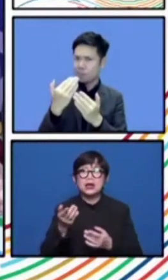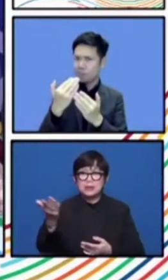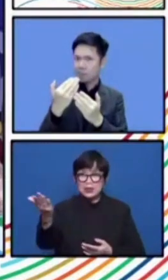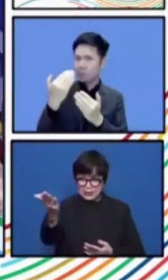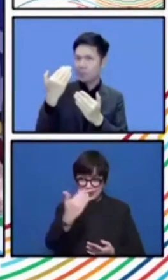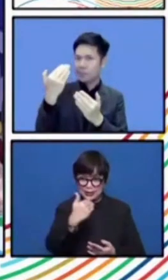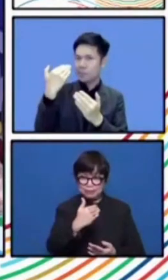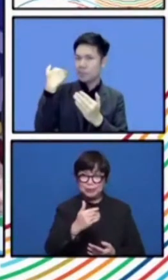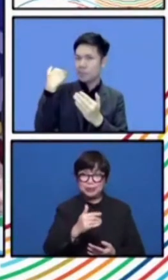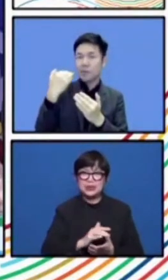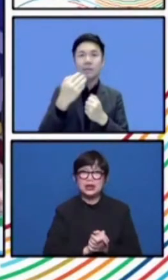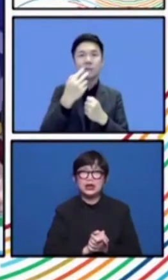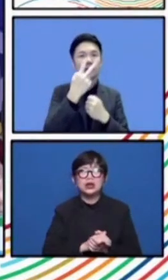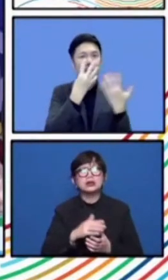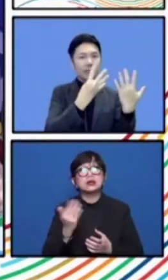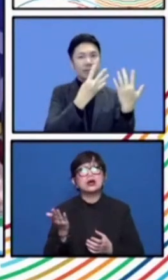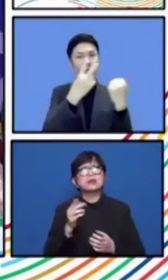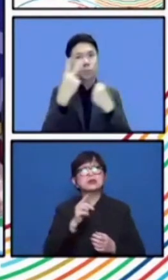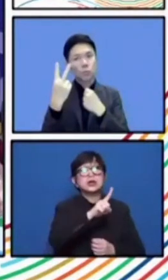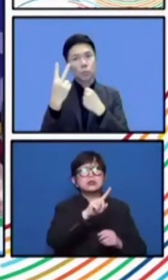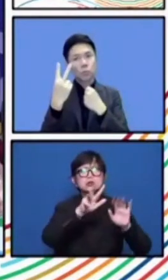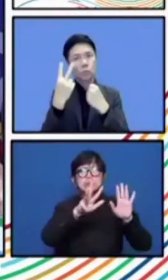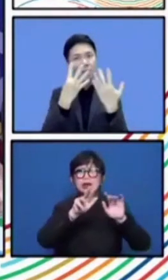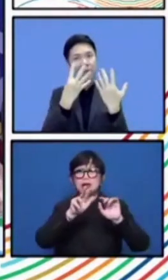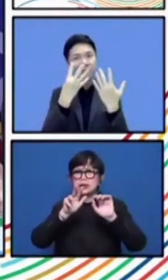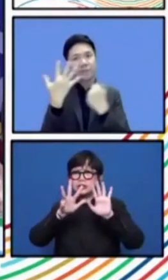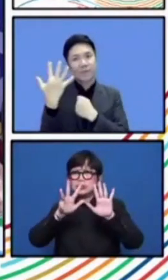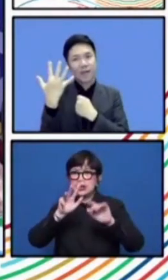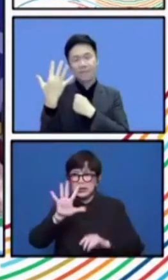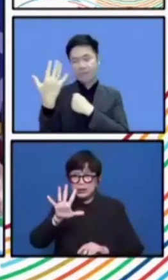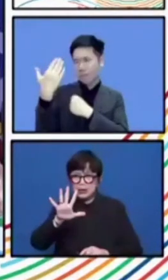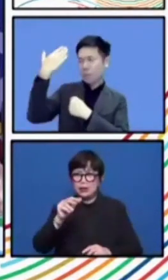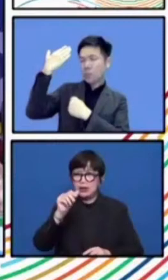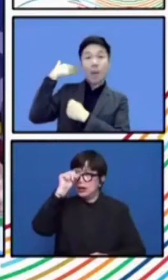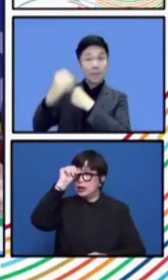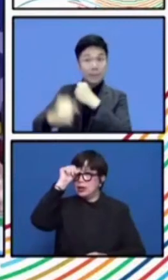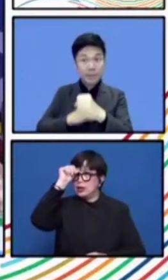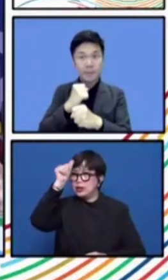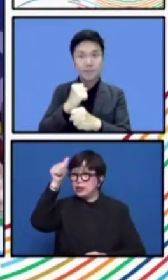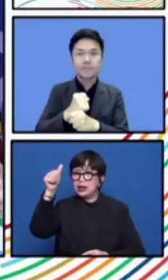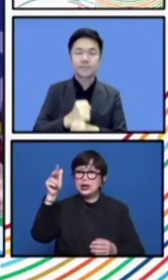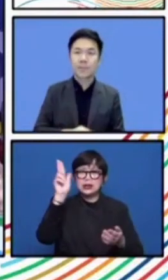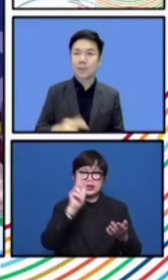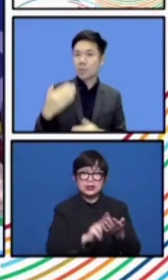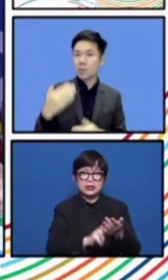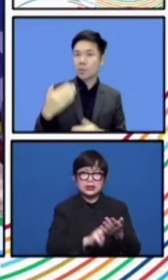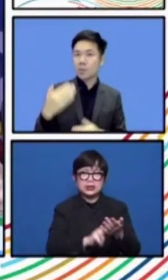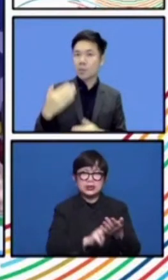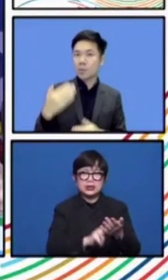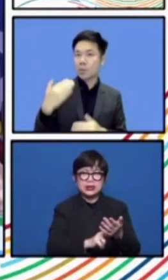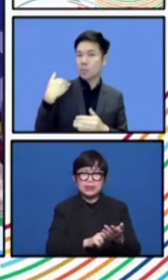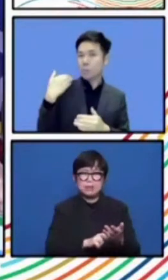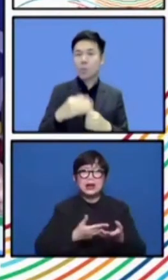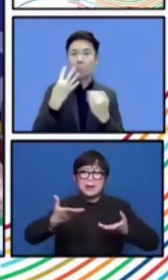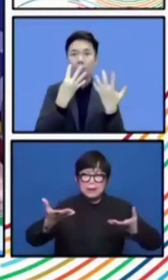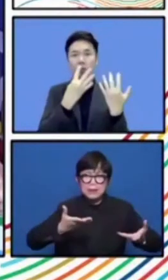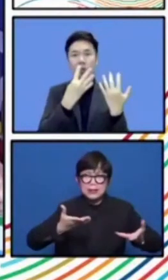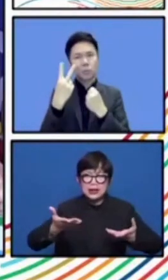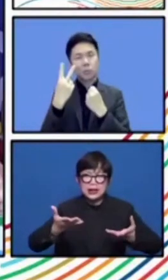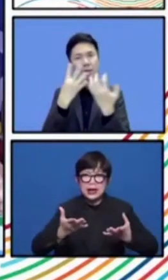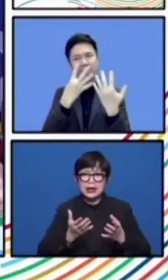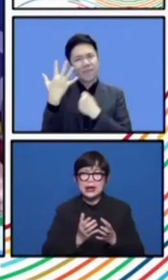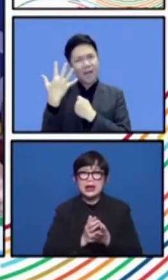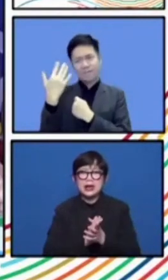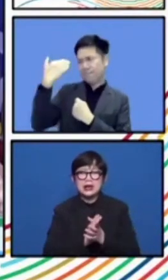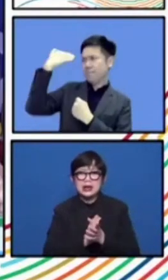law for empowerment and inclusion of persons disabilities in year 1995 the name of the Act